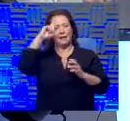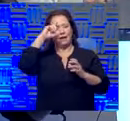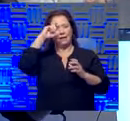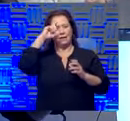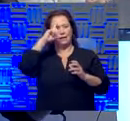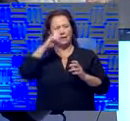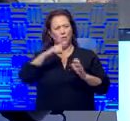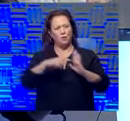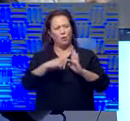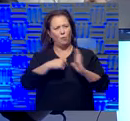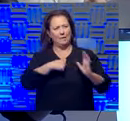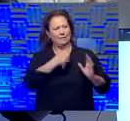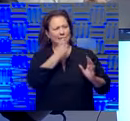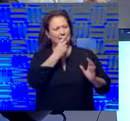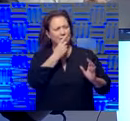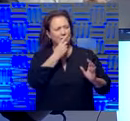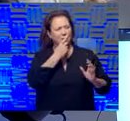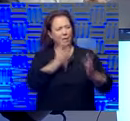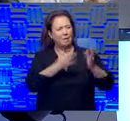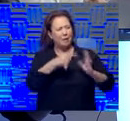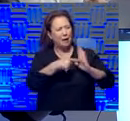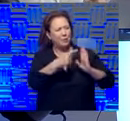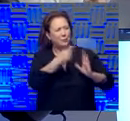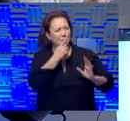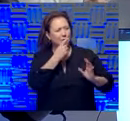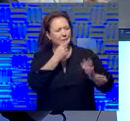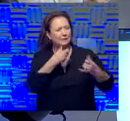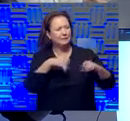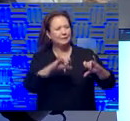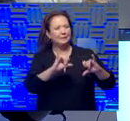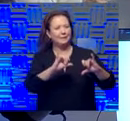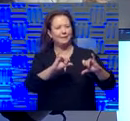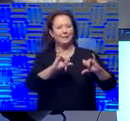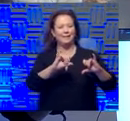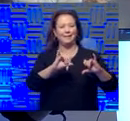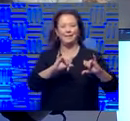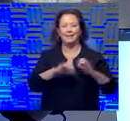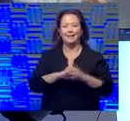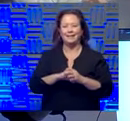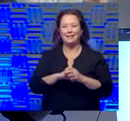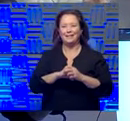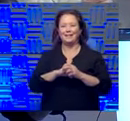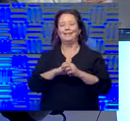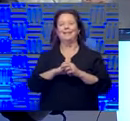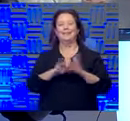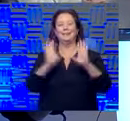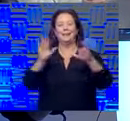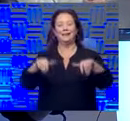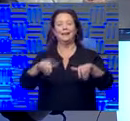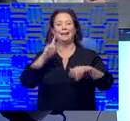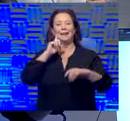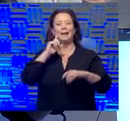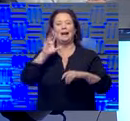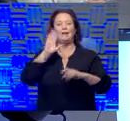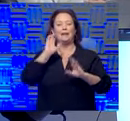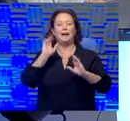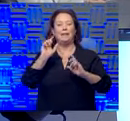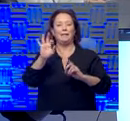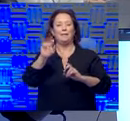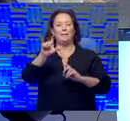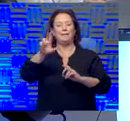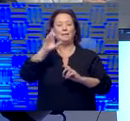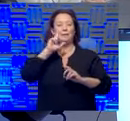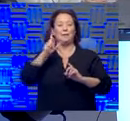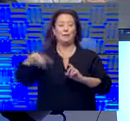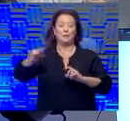still, if I remember. Maybe I owe it to you. I'm not sure which way that goes, but it's out there someplace. No, I'll leave the influenza season to you guys, which is